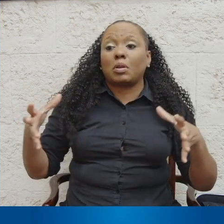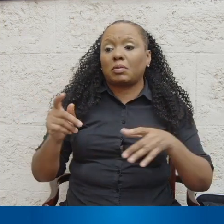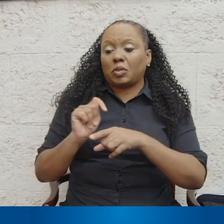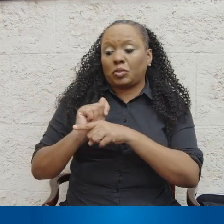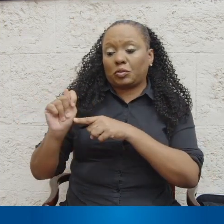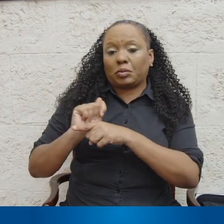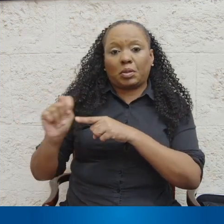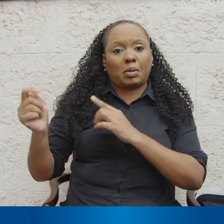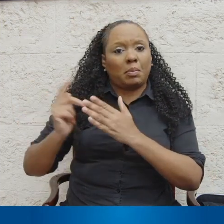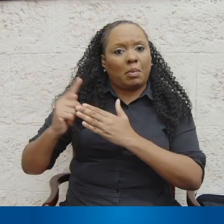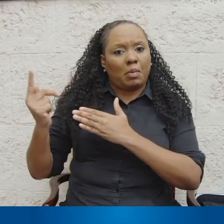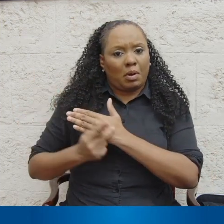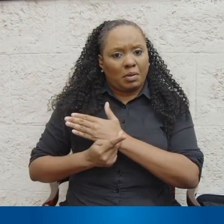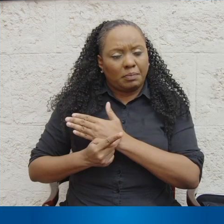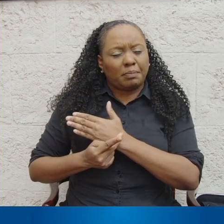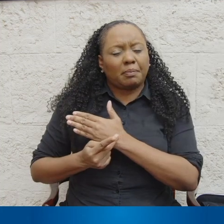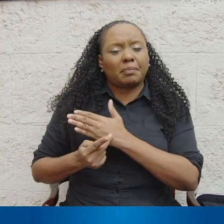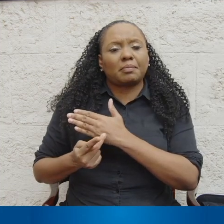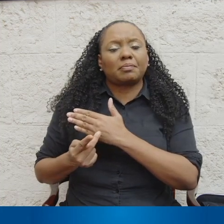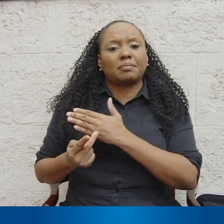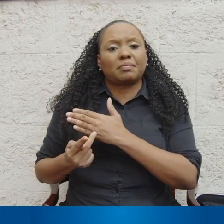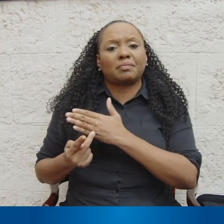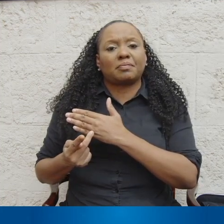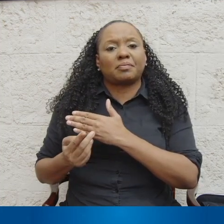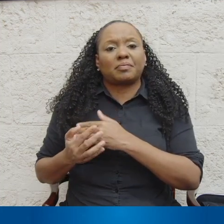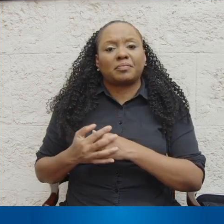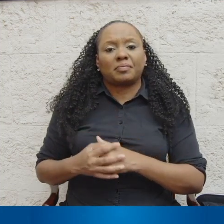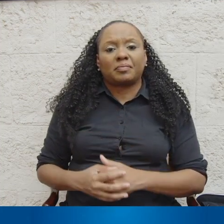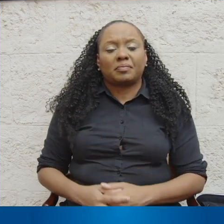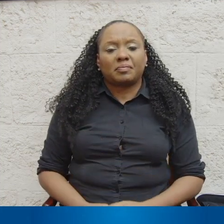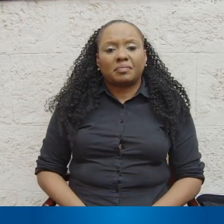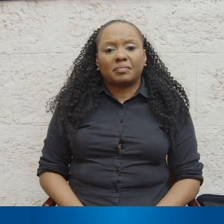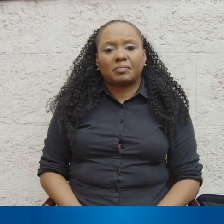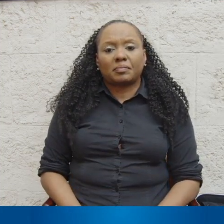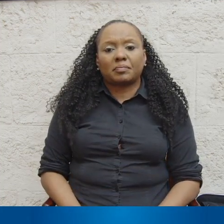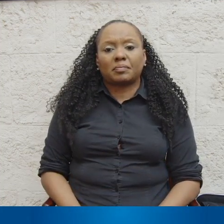across the community. You would have seen us doing